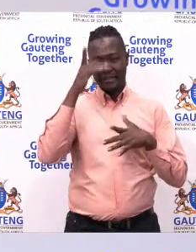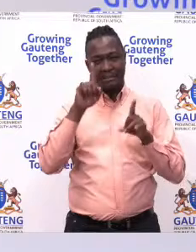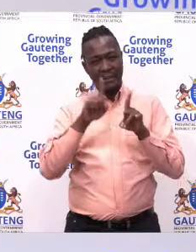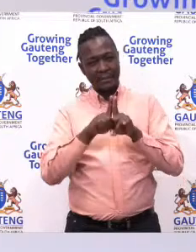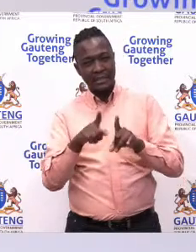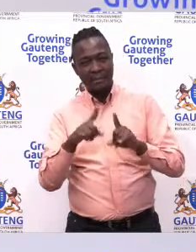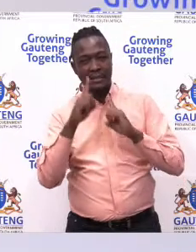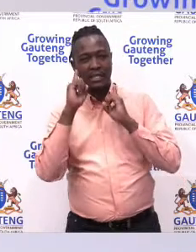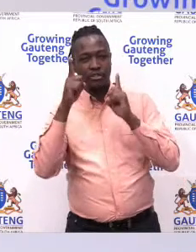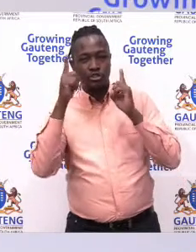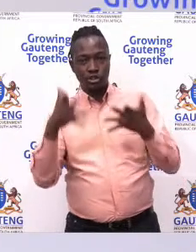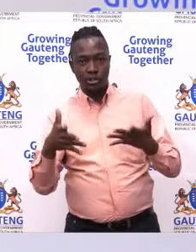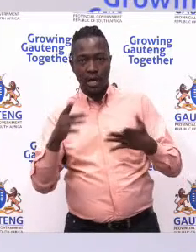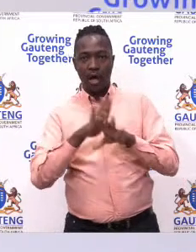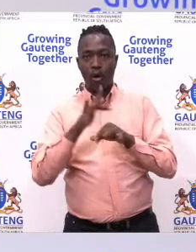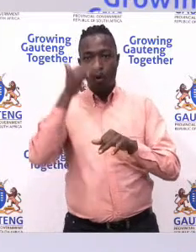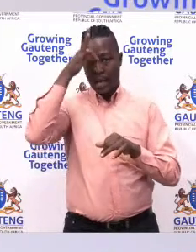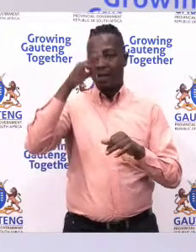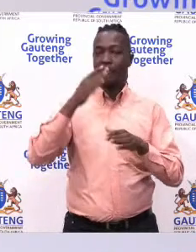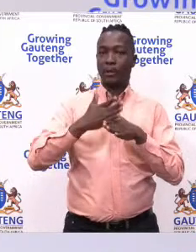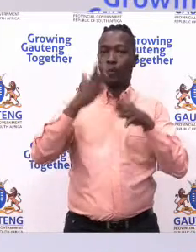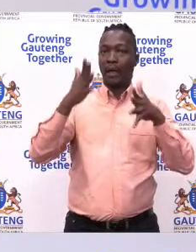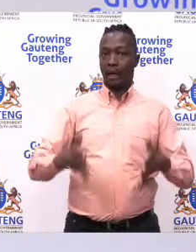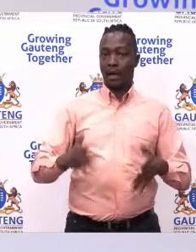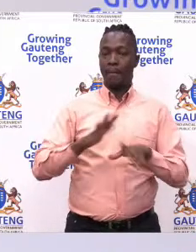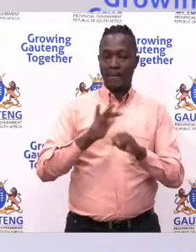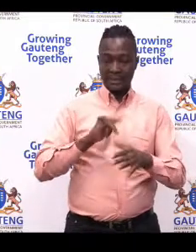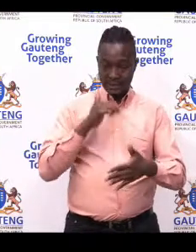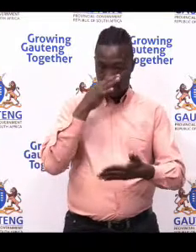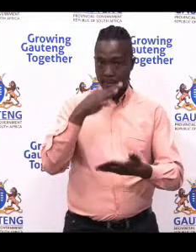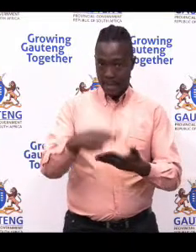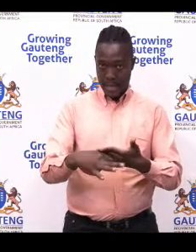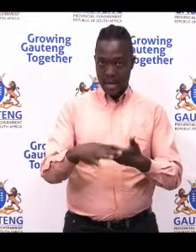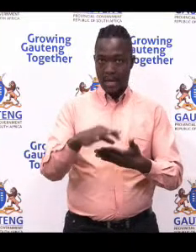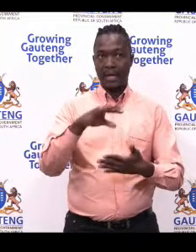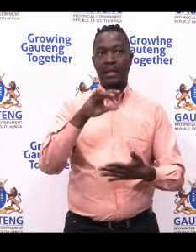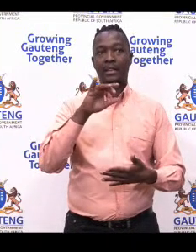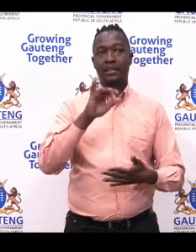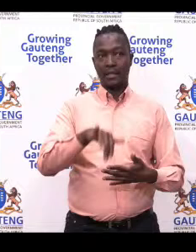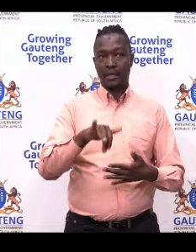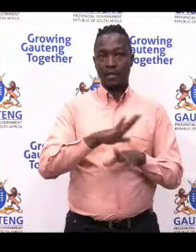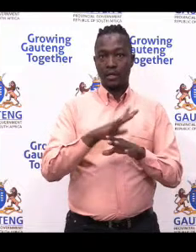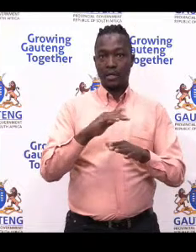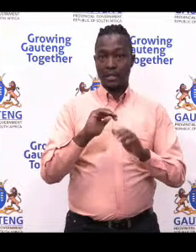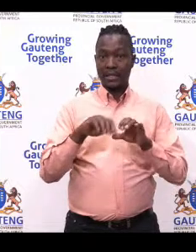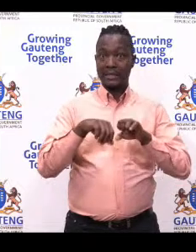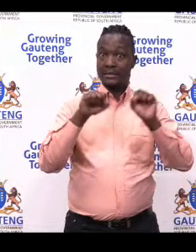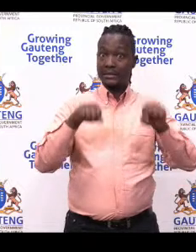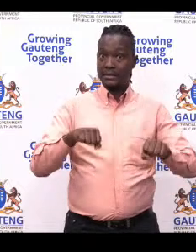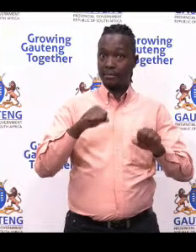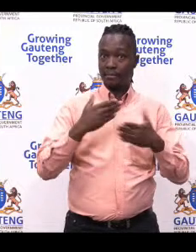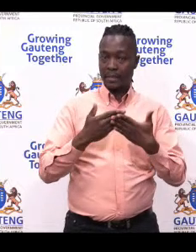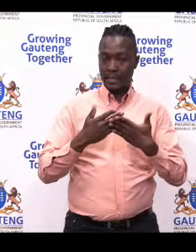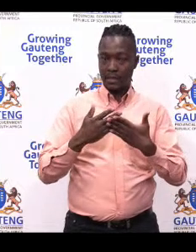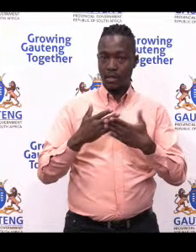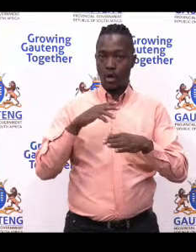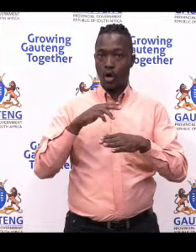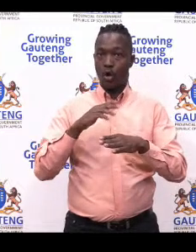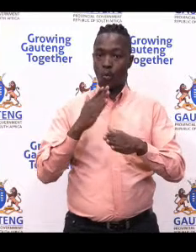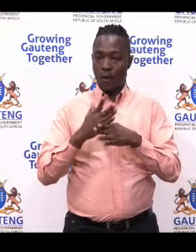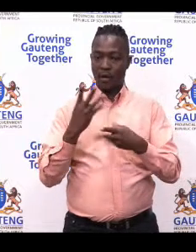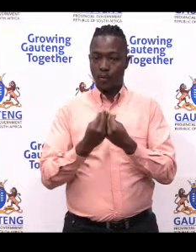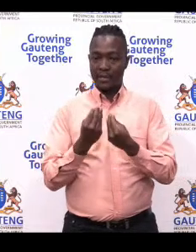an official must be able to apply so that they can then, the system can then deal with the necessary